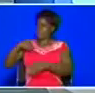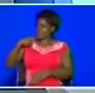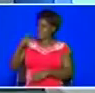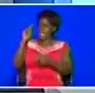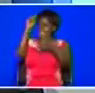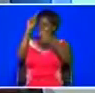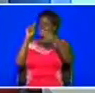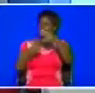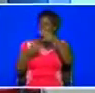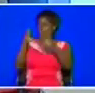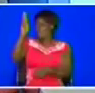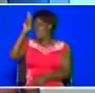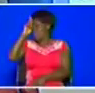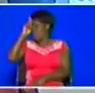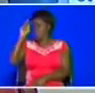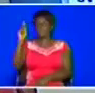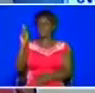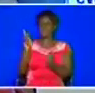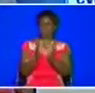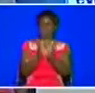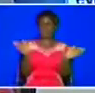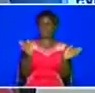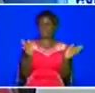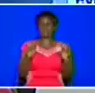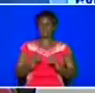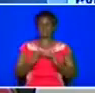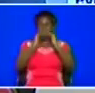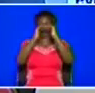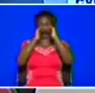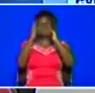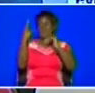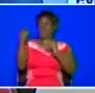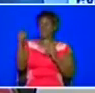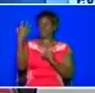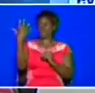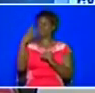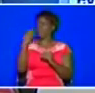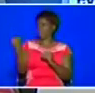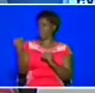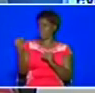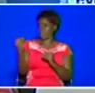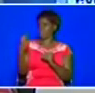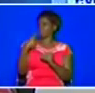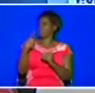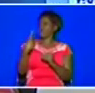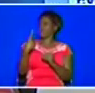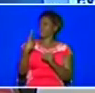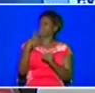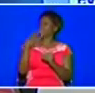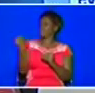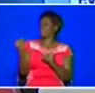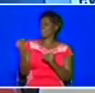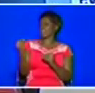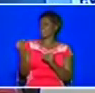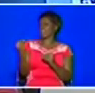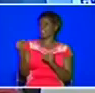ratio of police officer to Kenyan citizen has improved from 1 to 500 to 1 to 400, a higher threshold